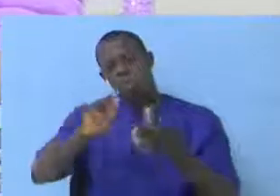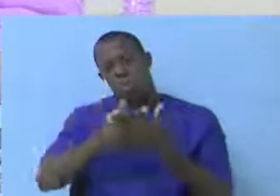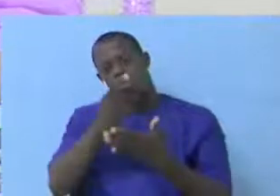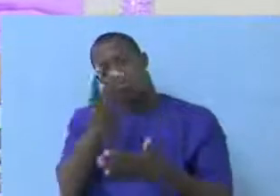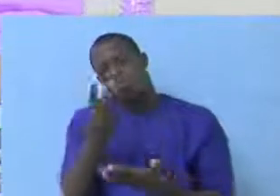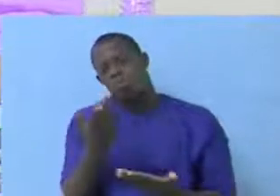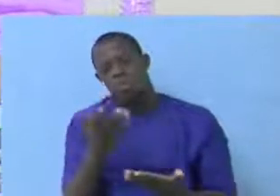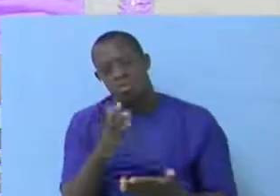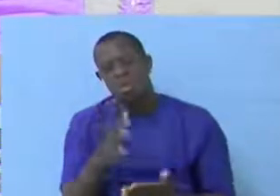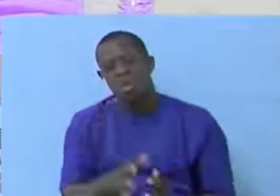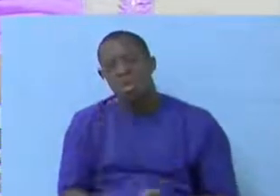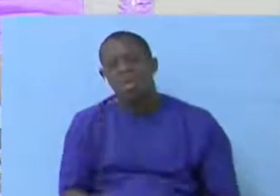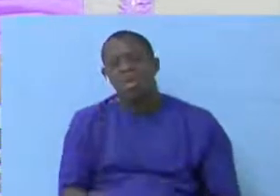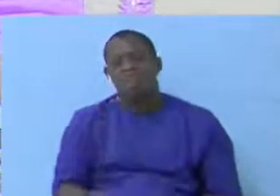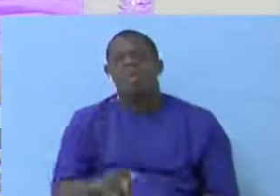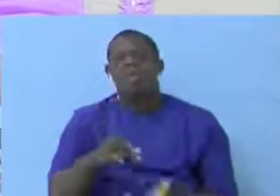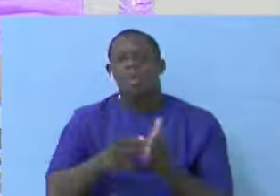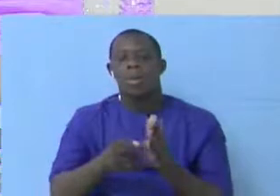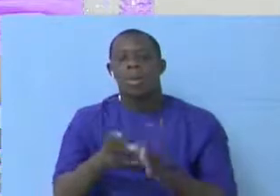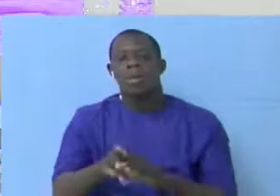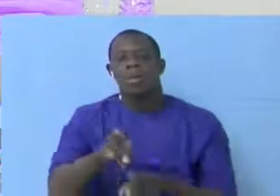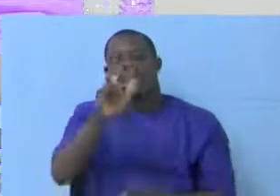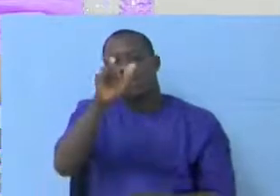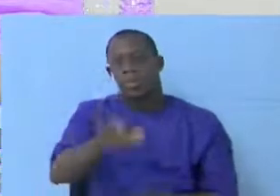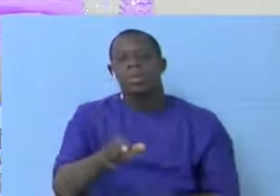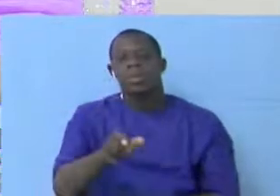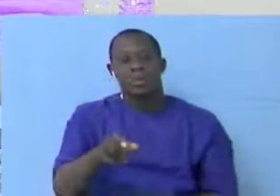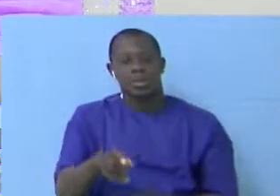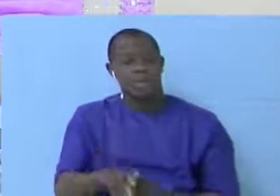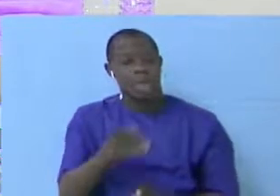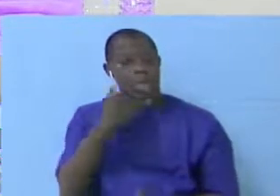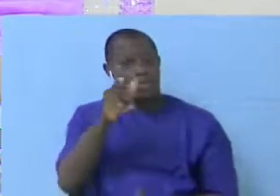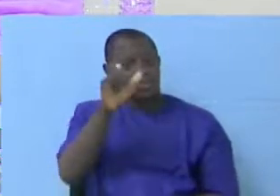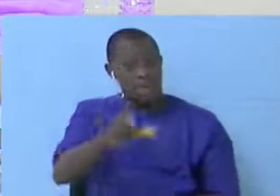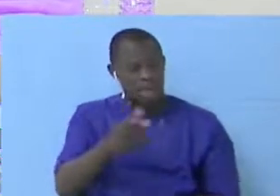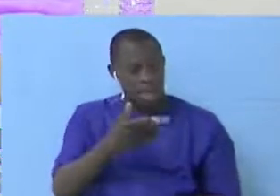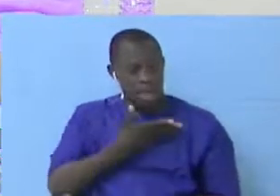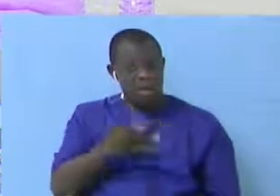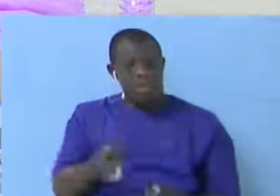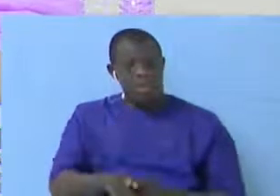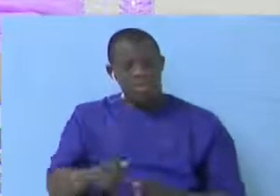Pardon? So he had the proper medical care when he was at the NIA. You